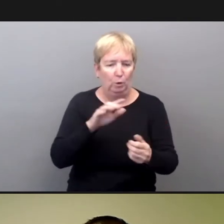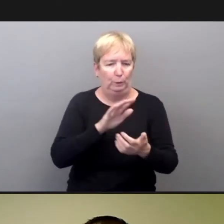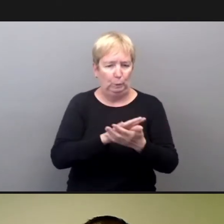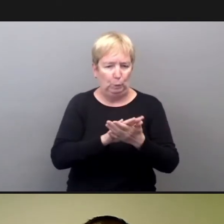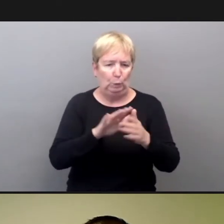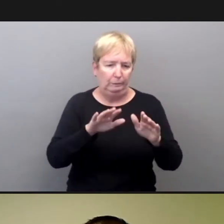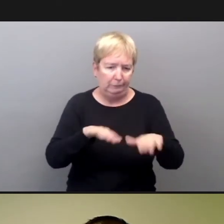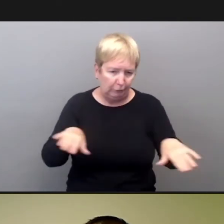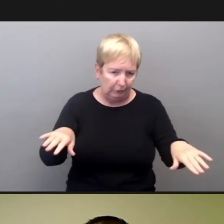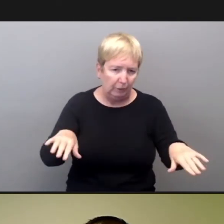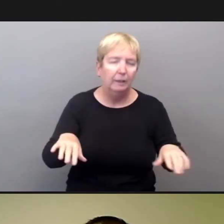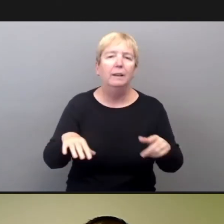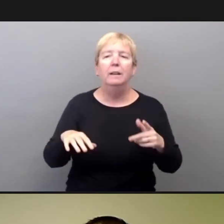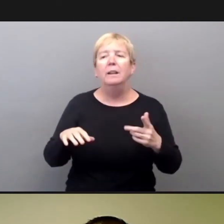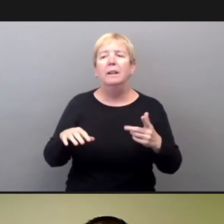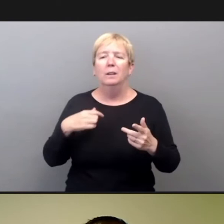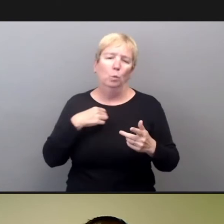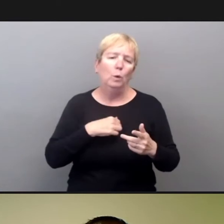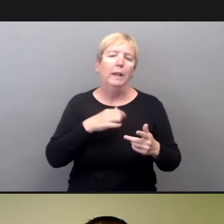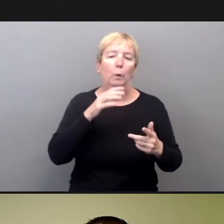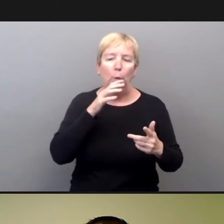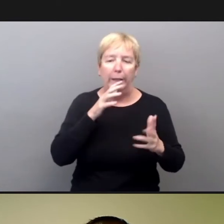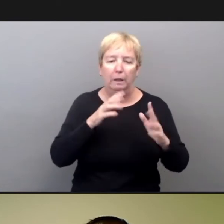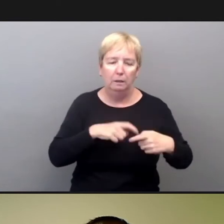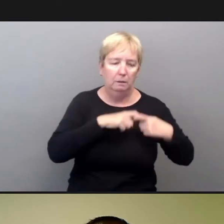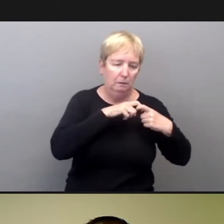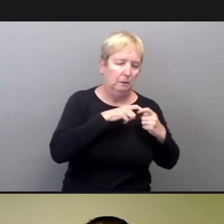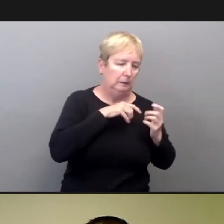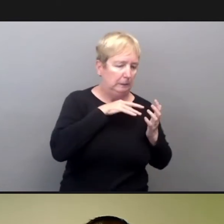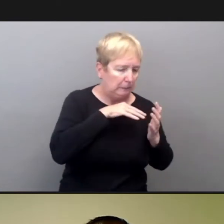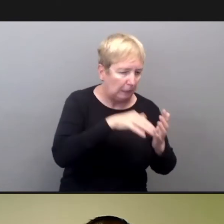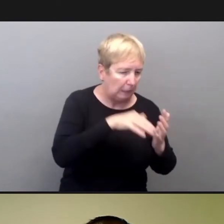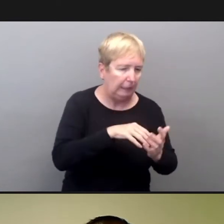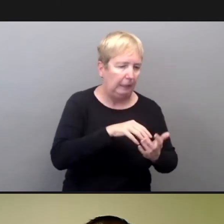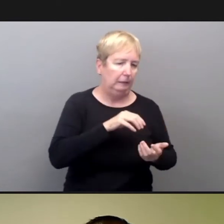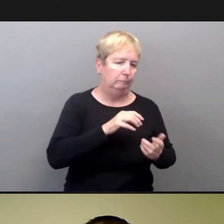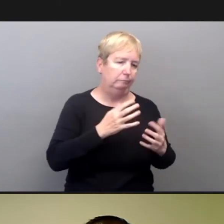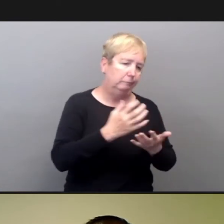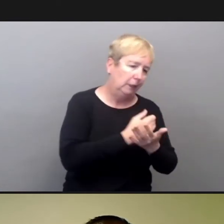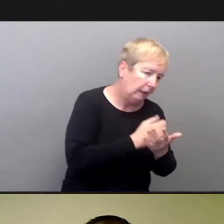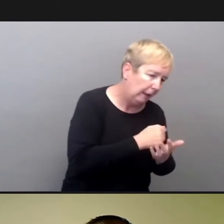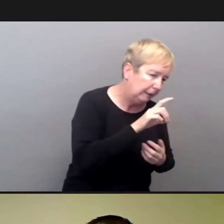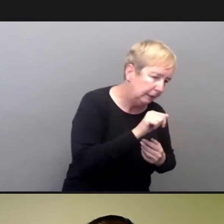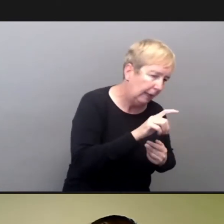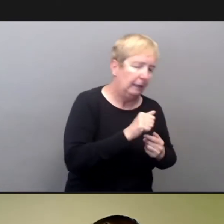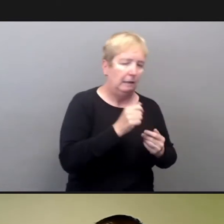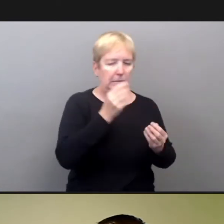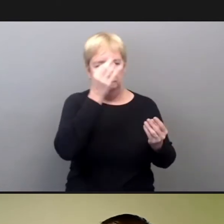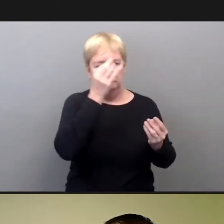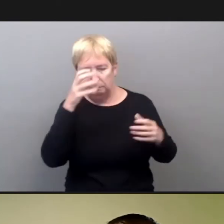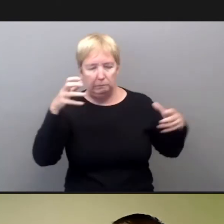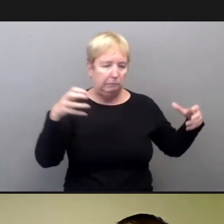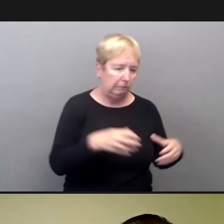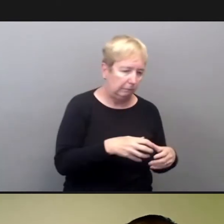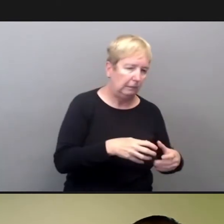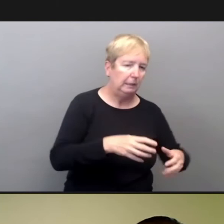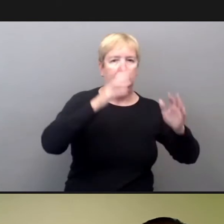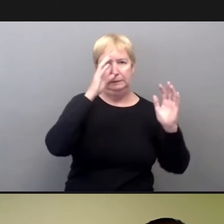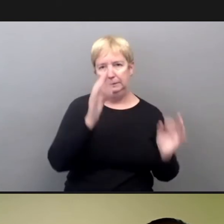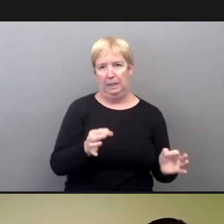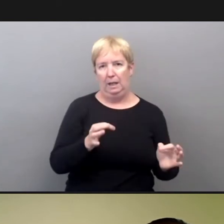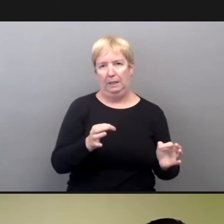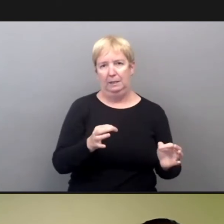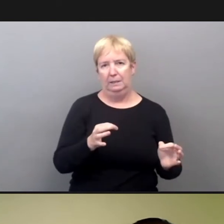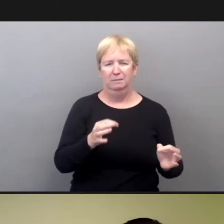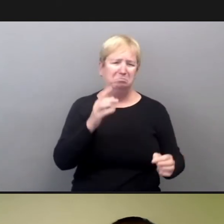same rigorous data analysis and evaluation and decision-making process that the relatively long list of other vaccinations